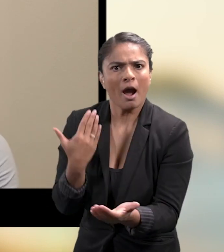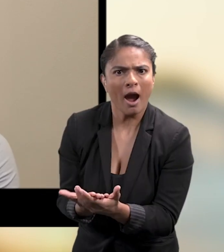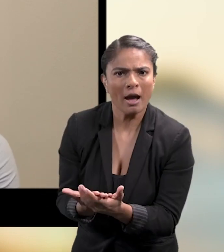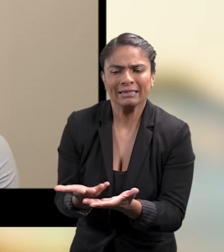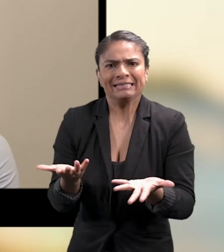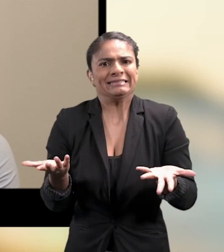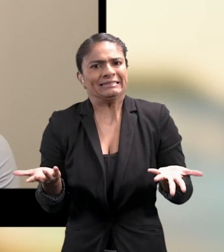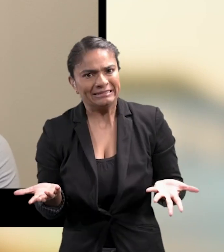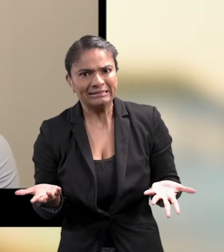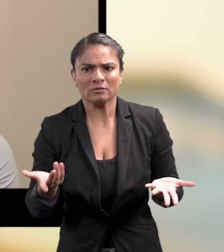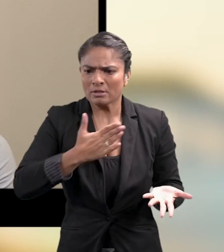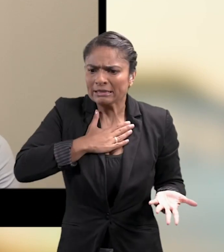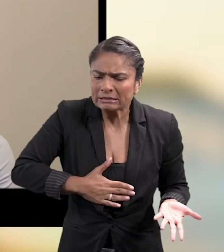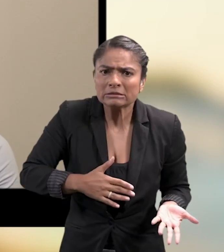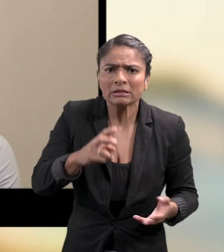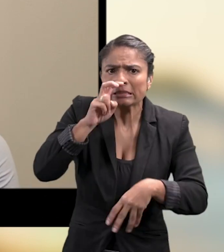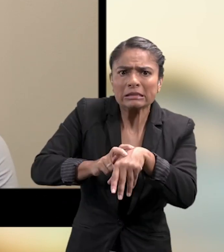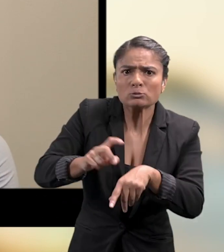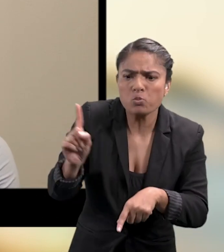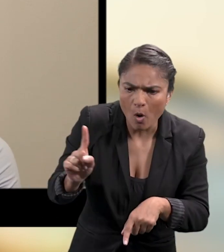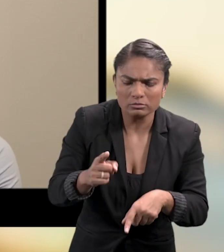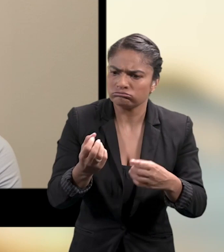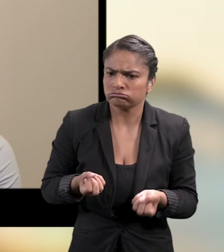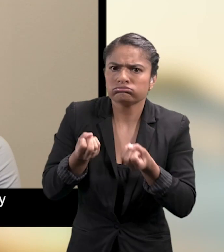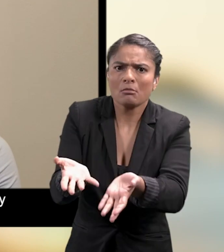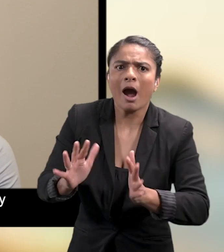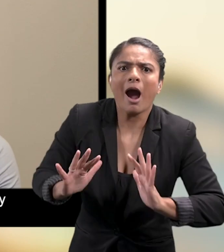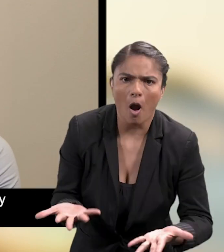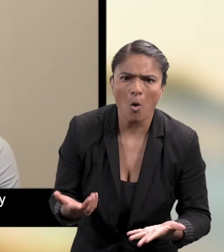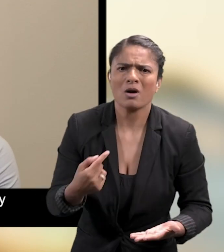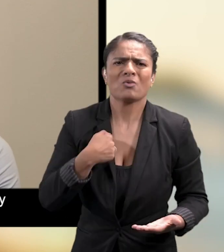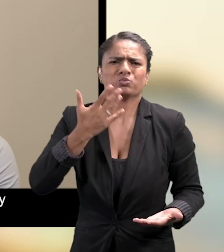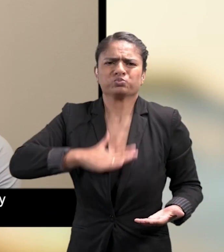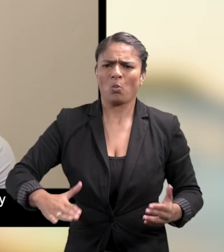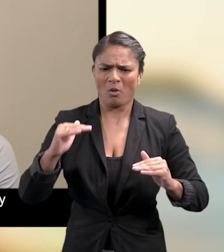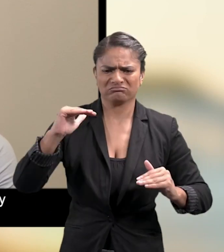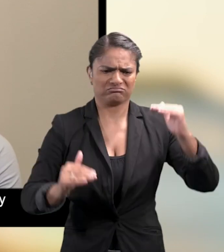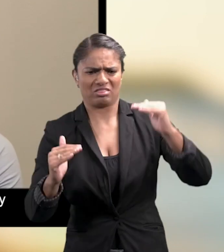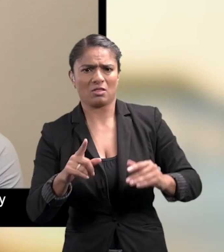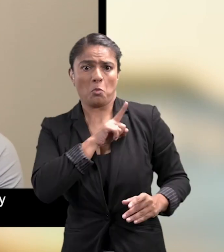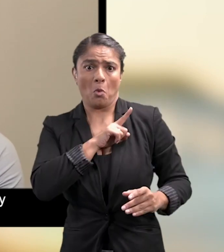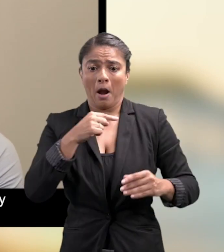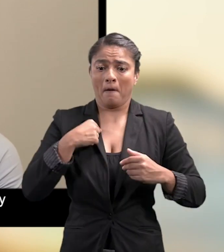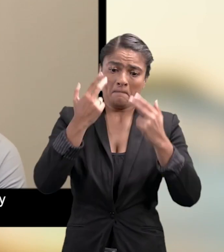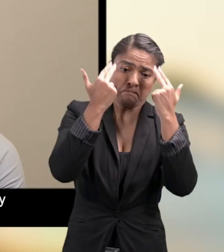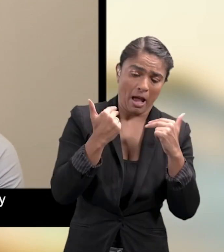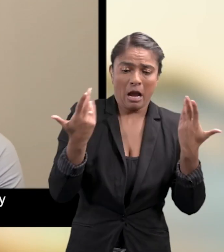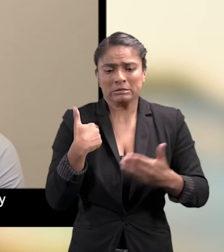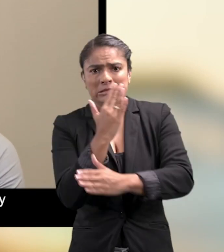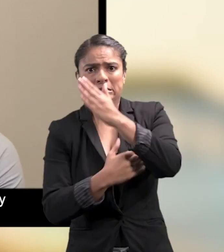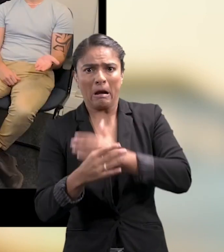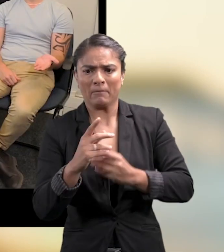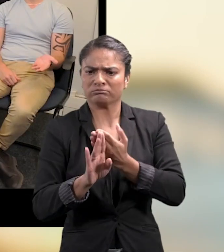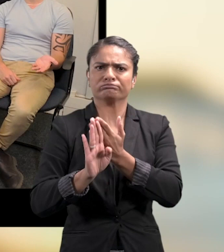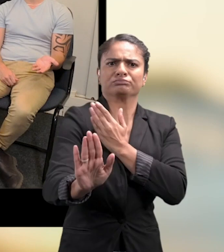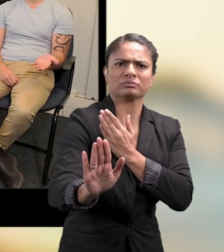communicate where and what their needs are and when they need to be delivered. I don't want to be treated any differently in terms of social